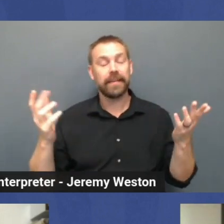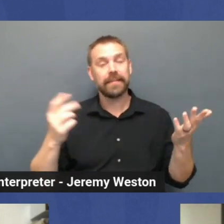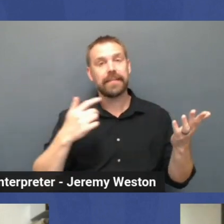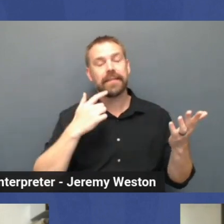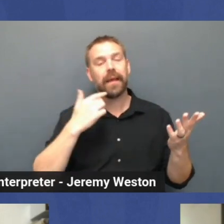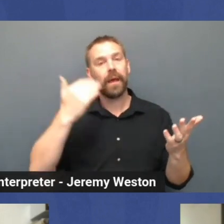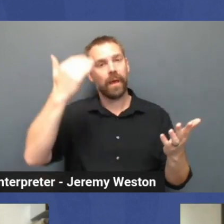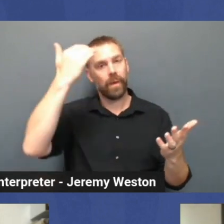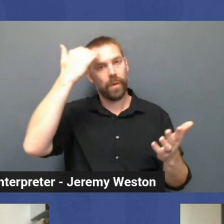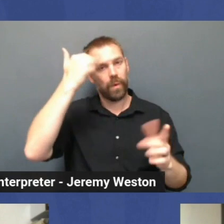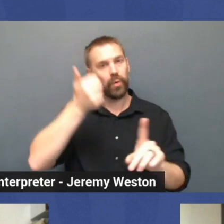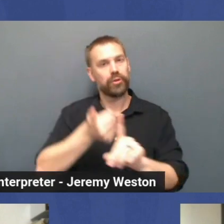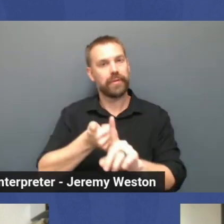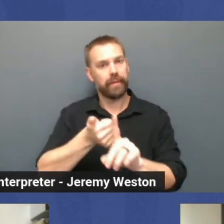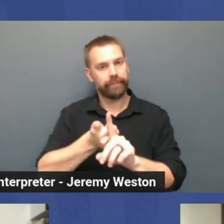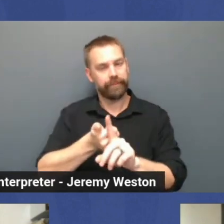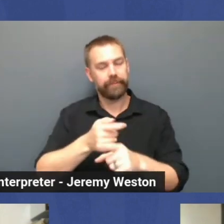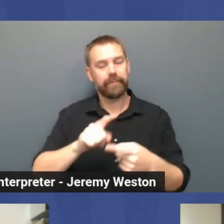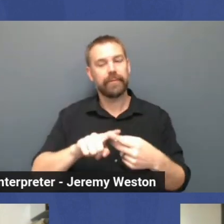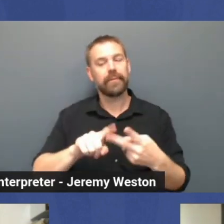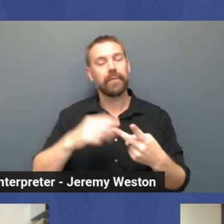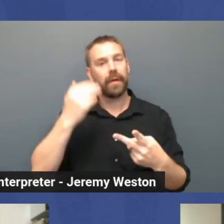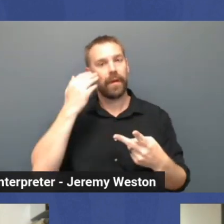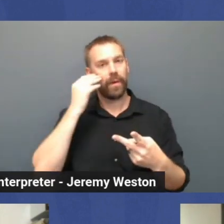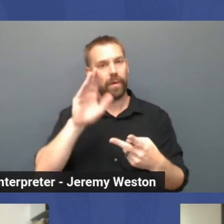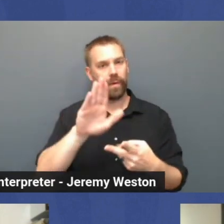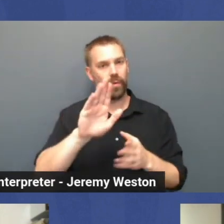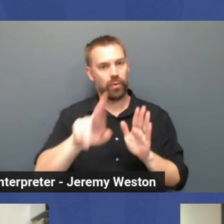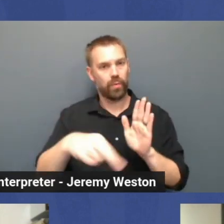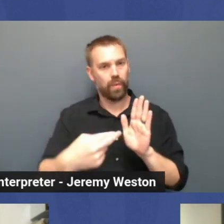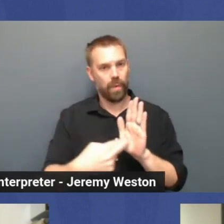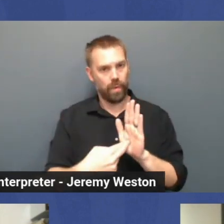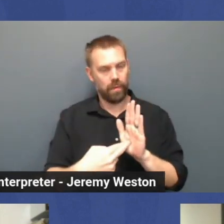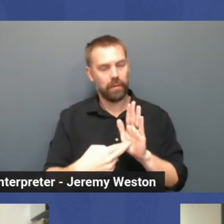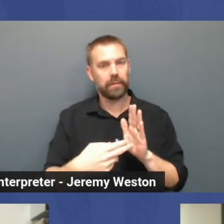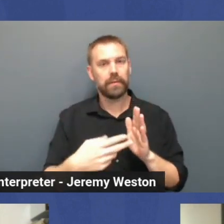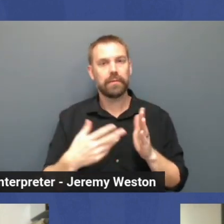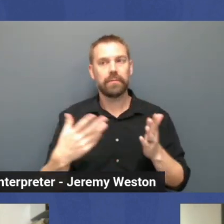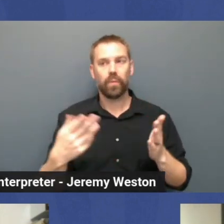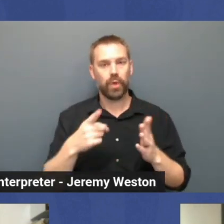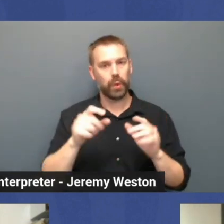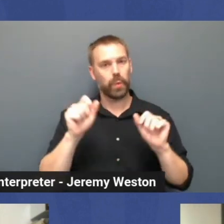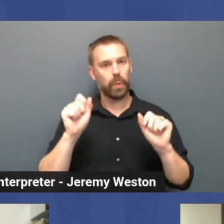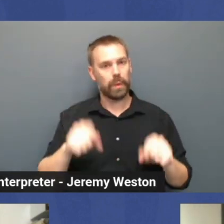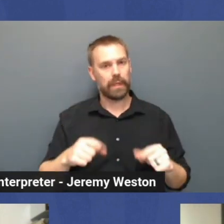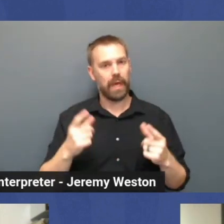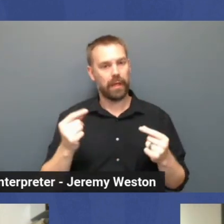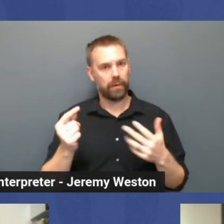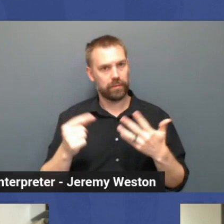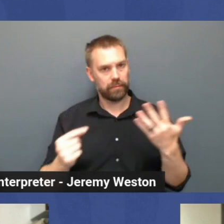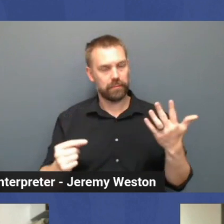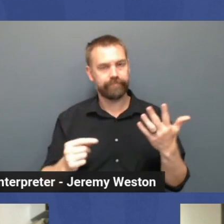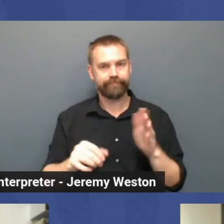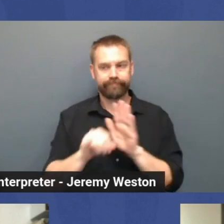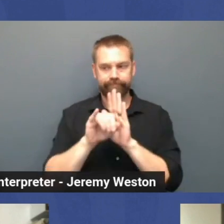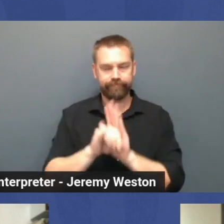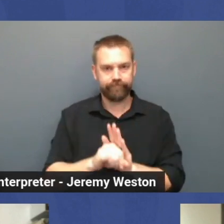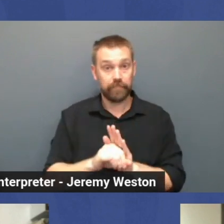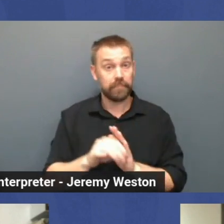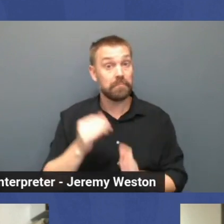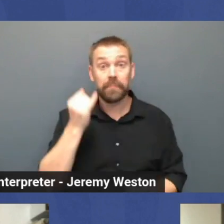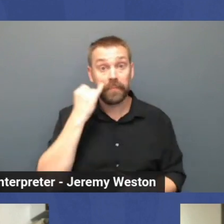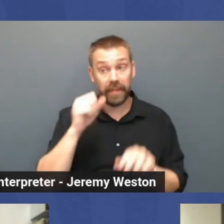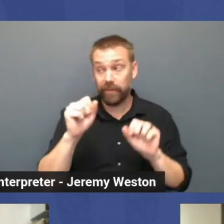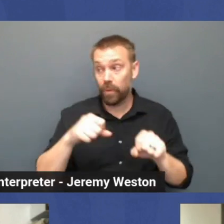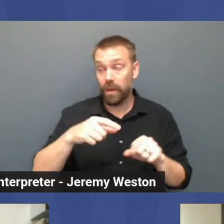then know your role and what's within your capacity to do. So if you can go to DC and lobby